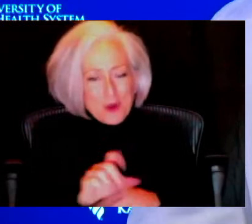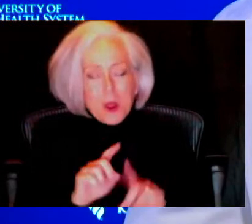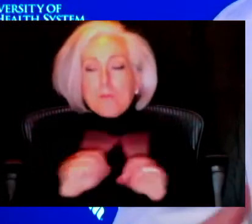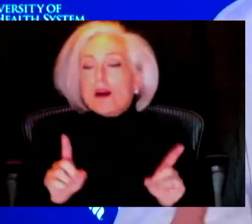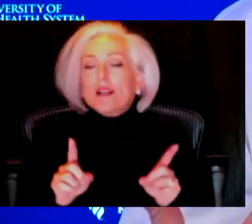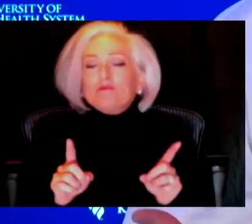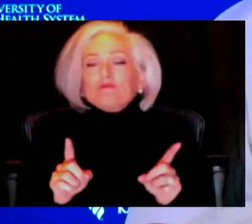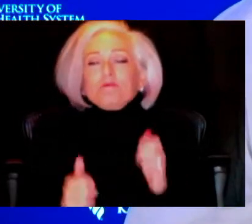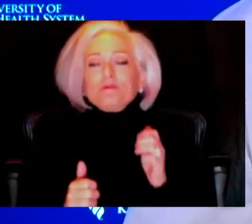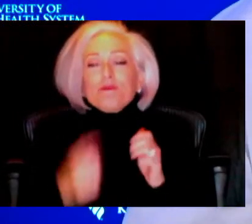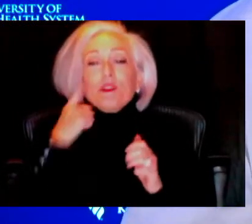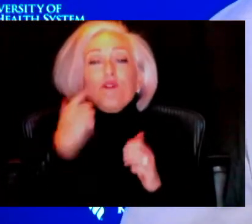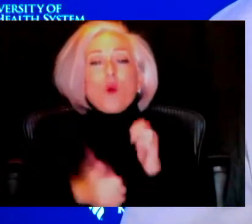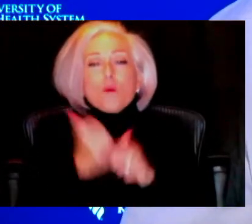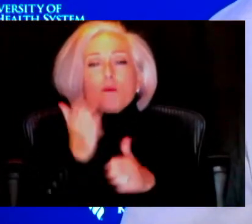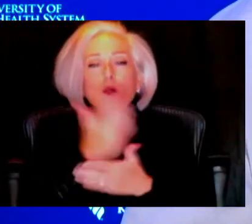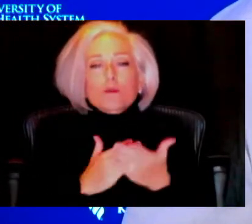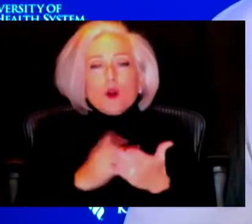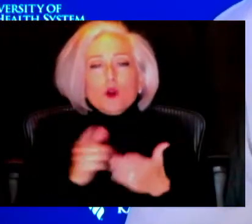really just be